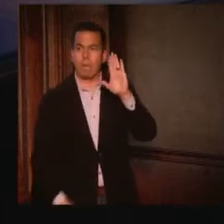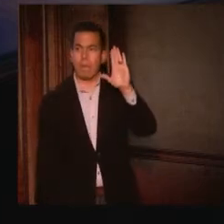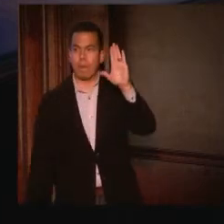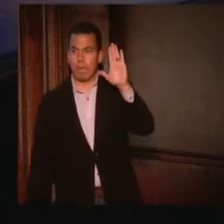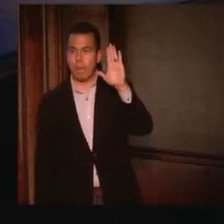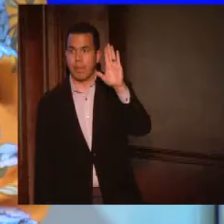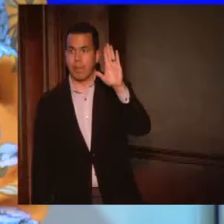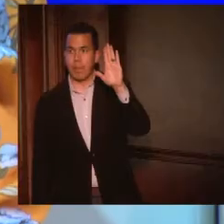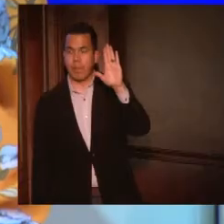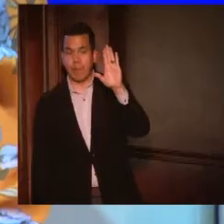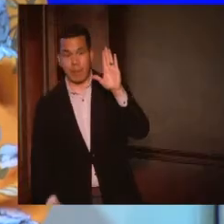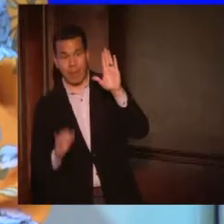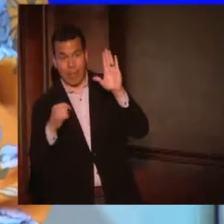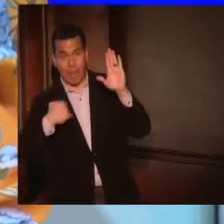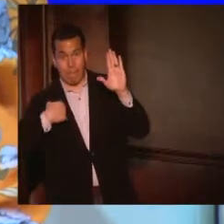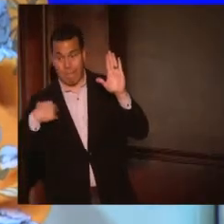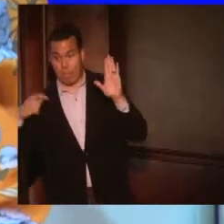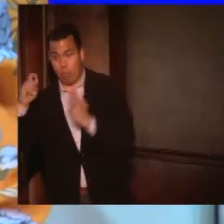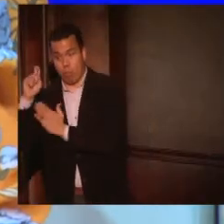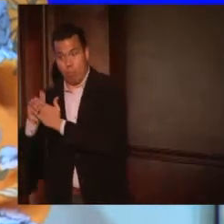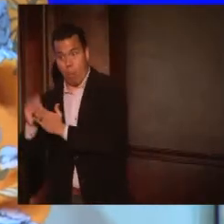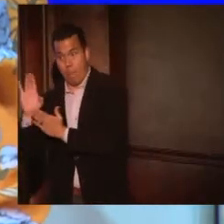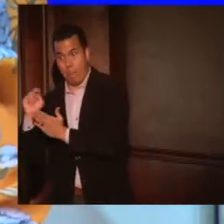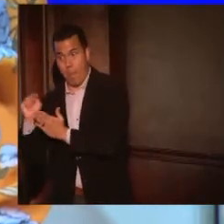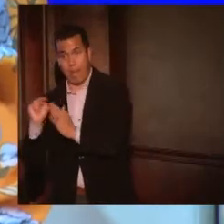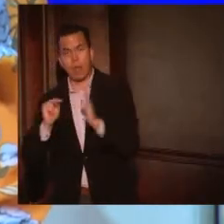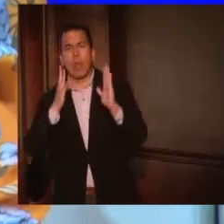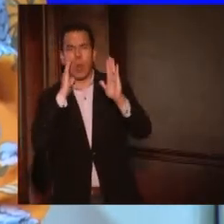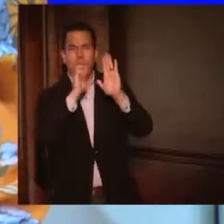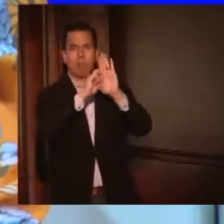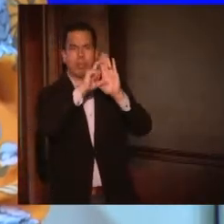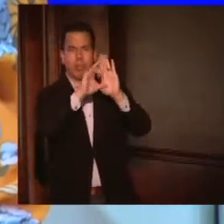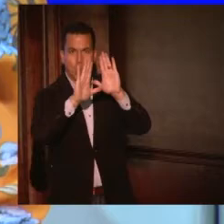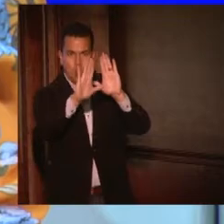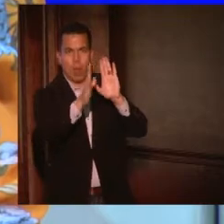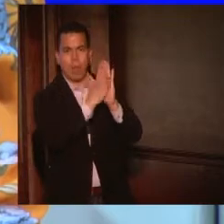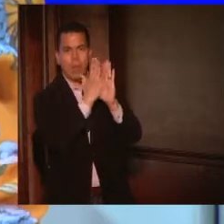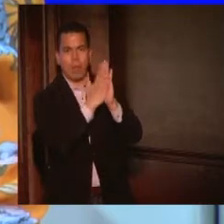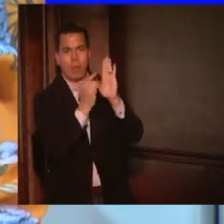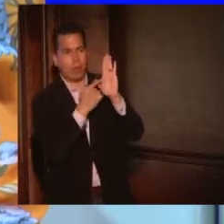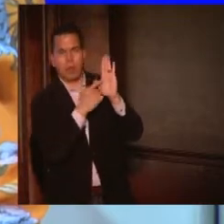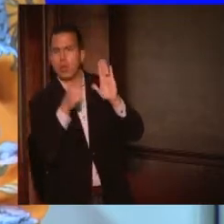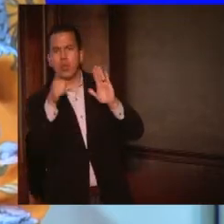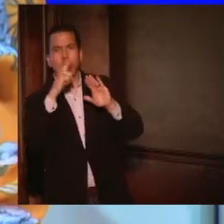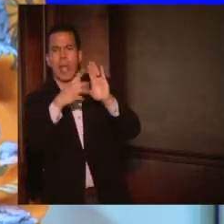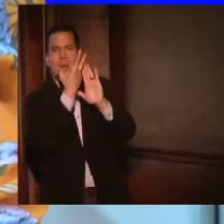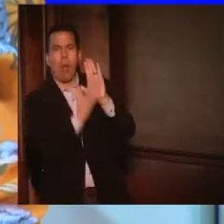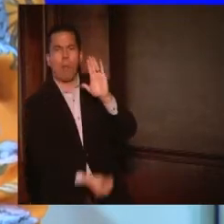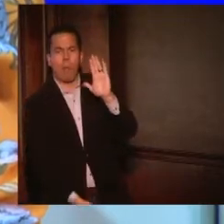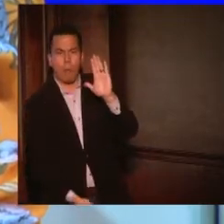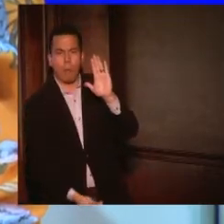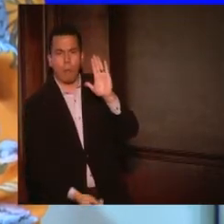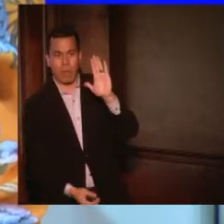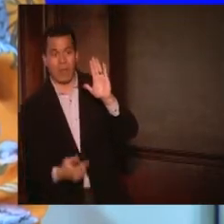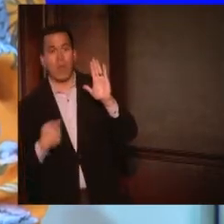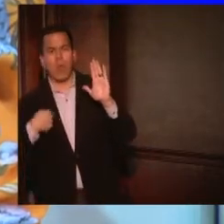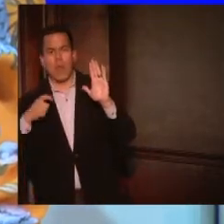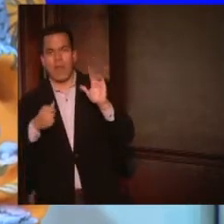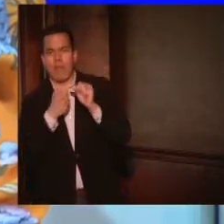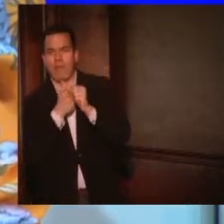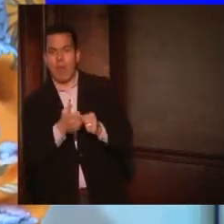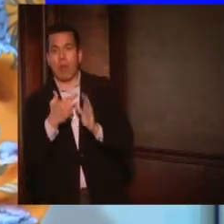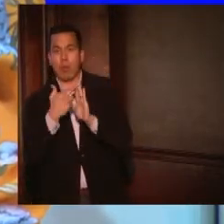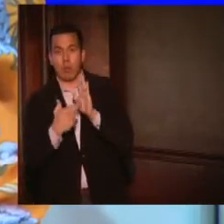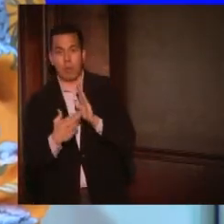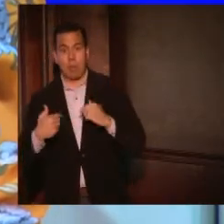that from your piece of paper. We all have to agree to the rules that govern the addition of information to that piece of paper, but once I